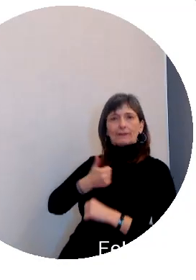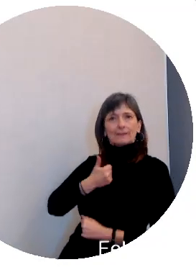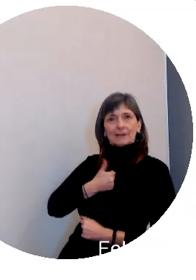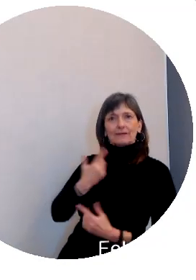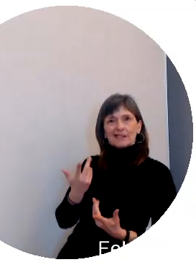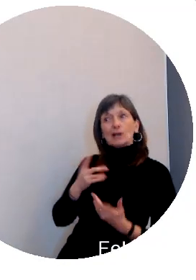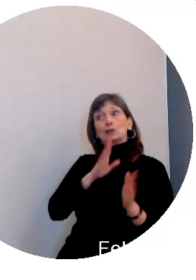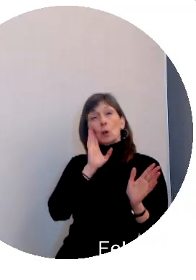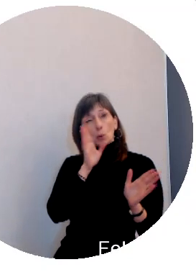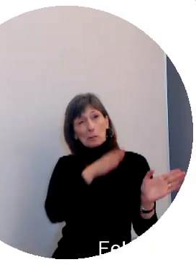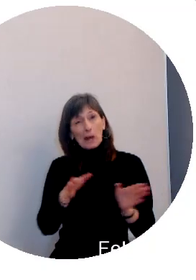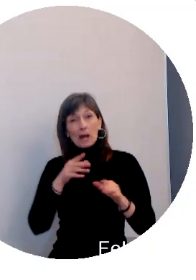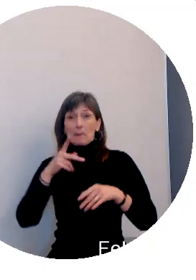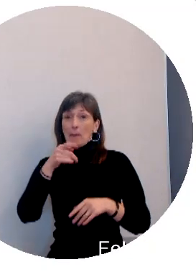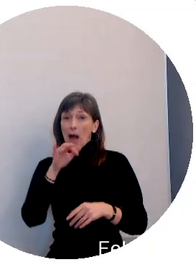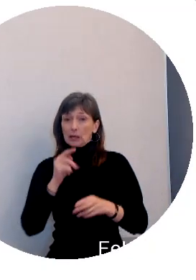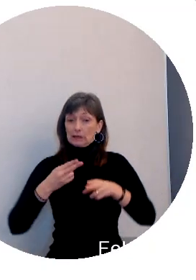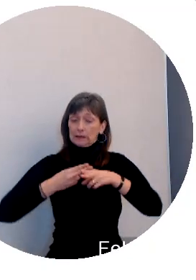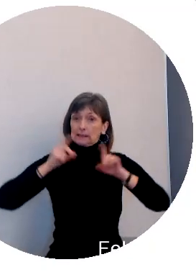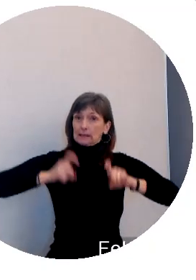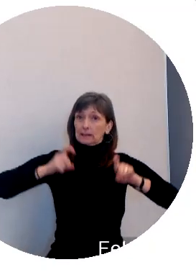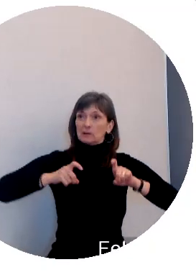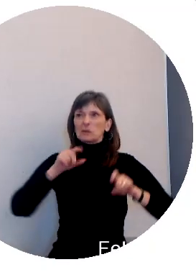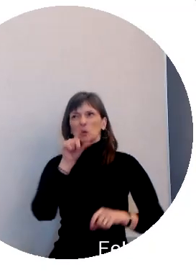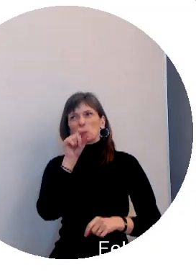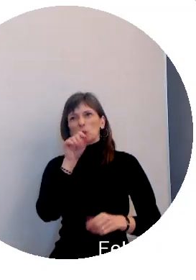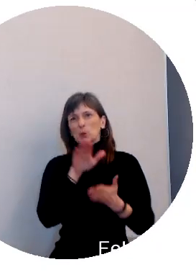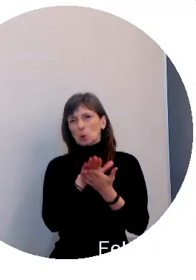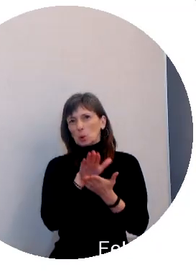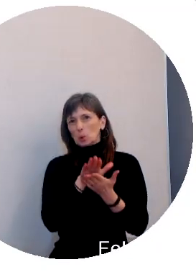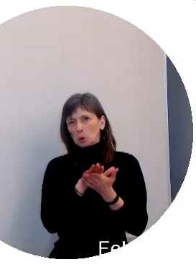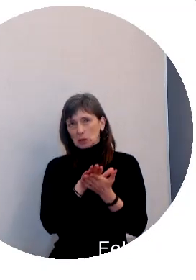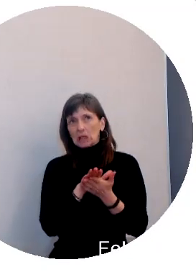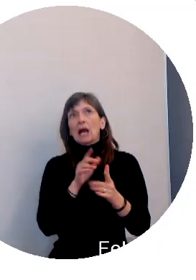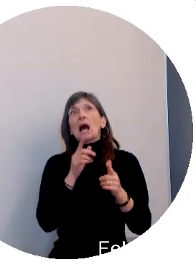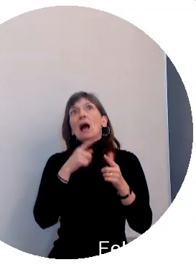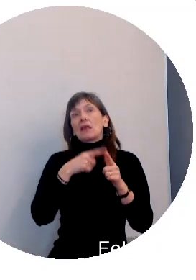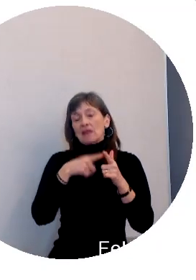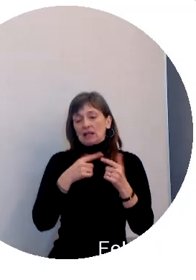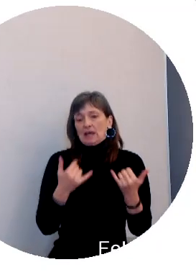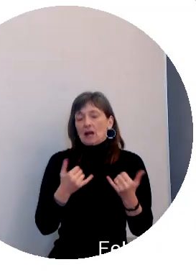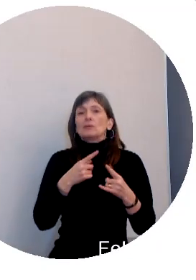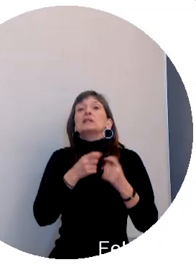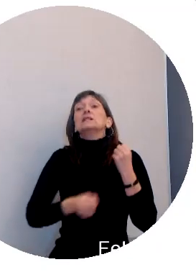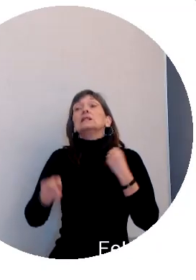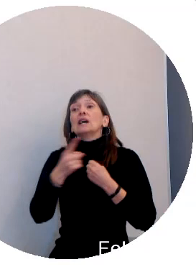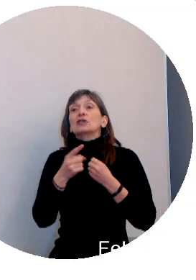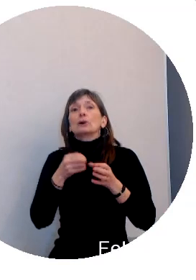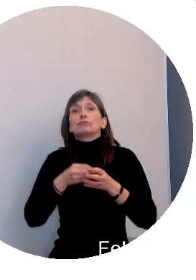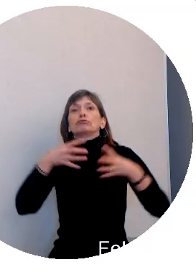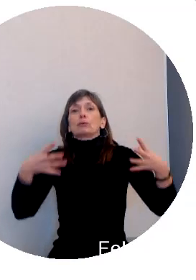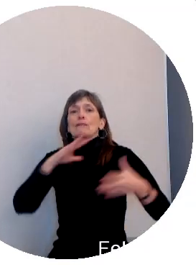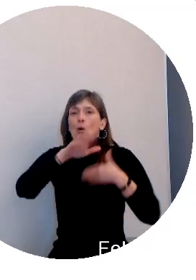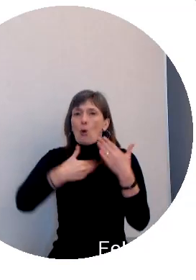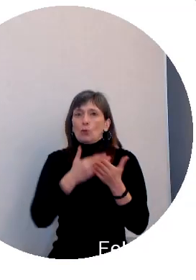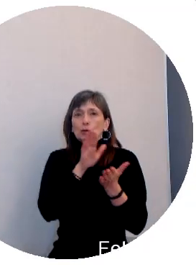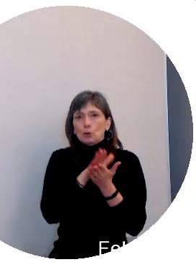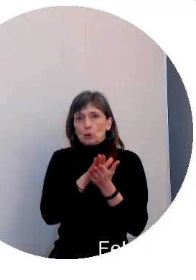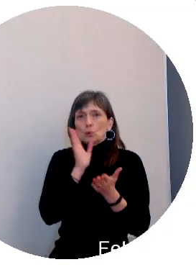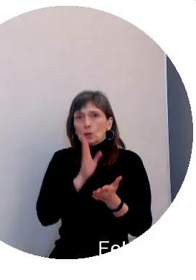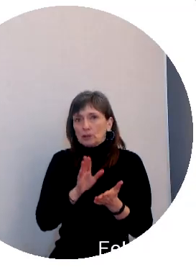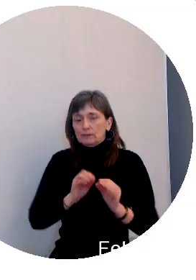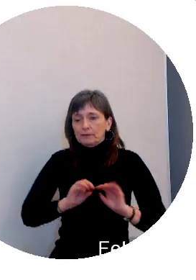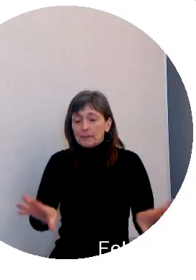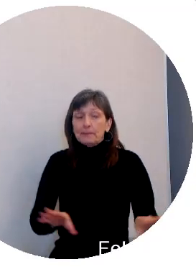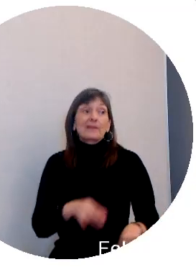We've targeted some 20 schools with a view to expanding this into 2020 next year and taking it on for all schools.